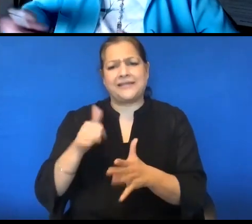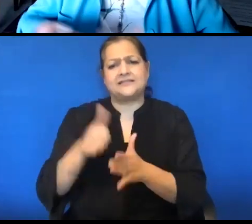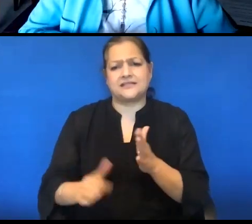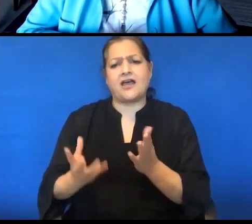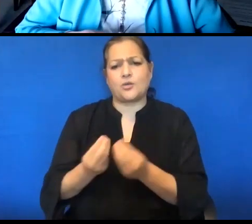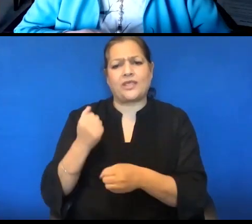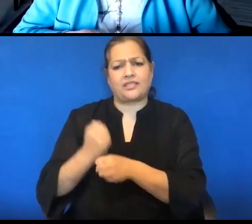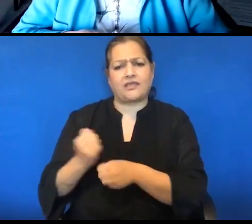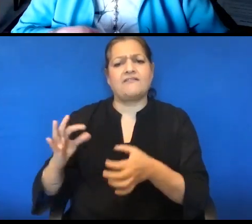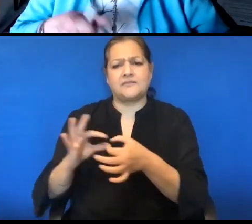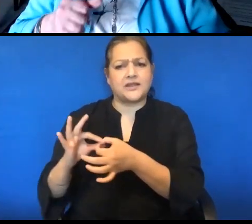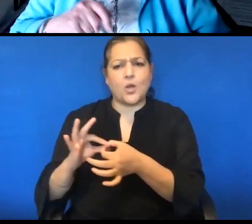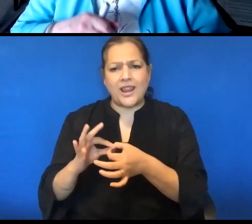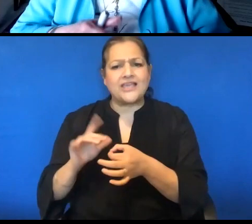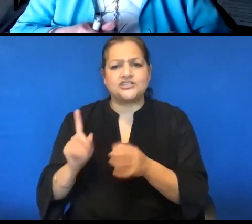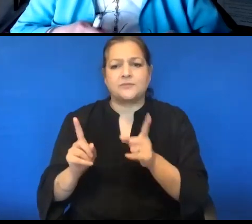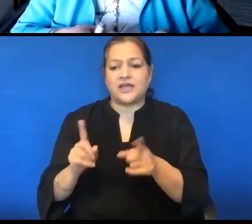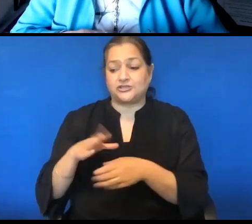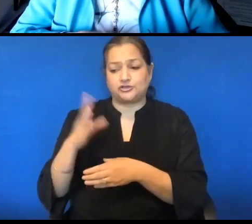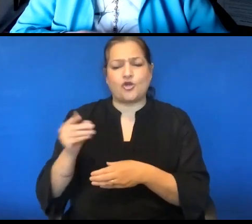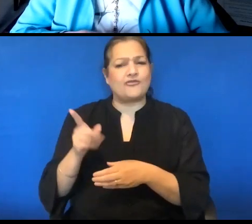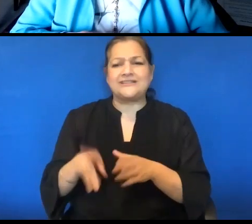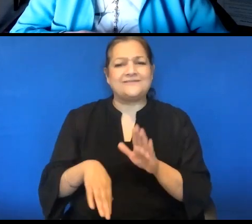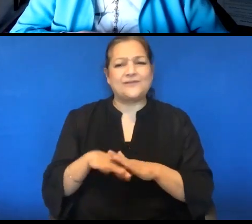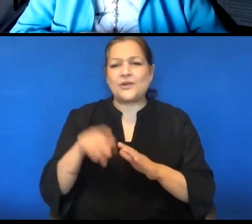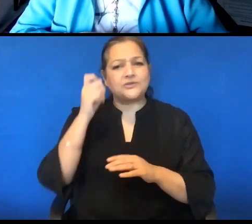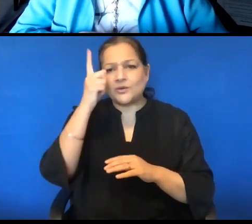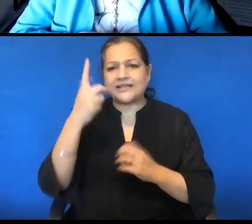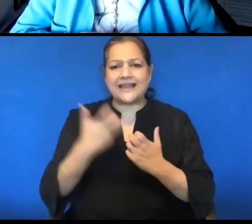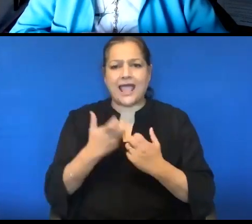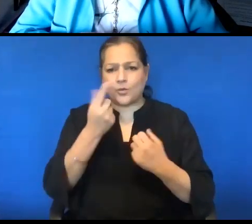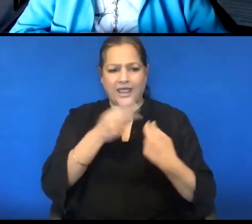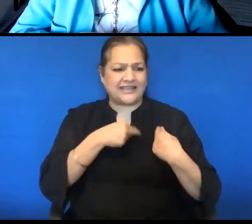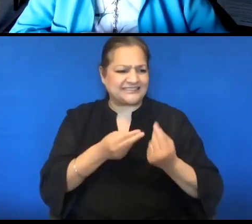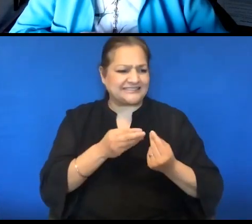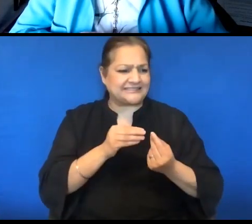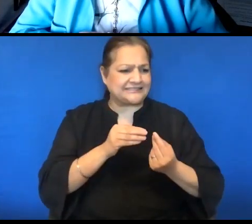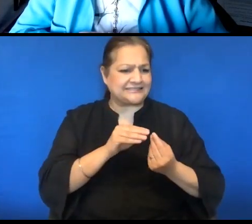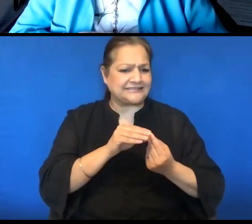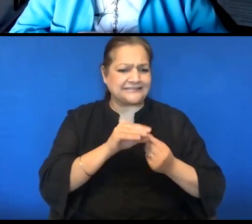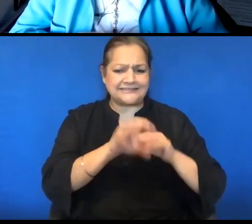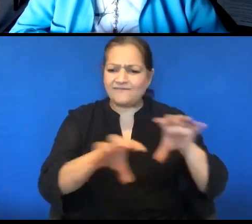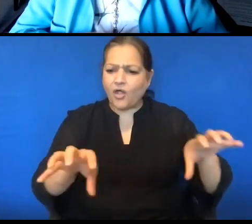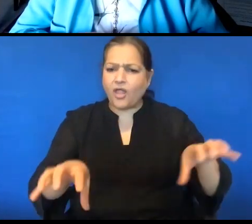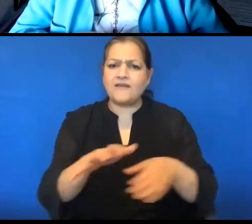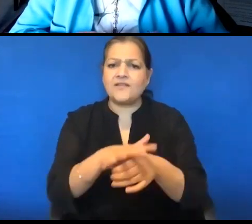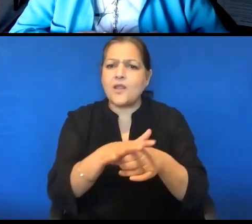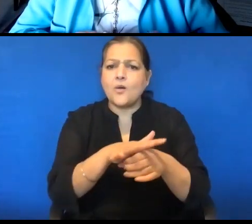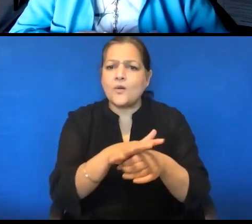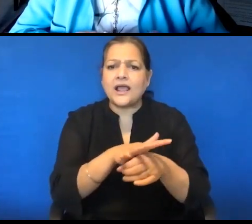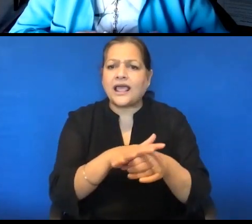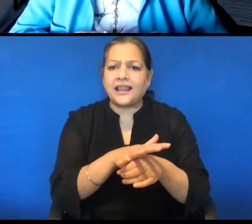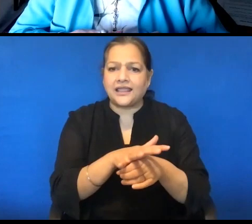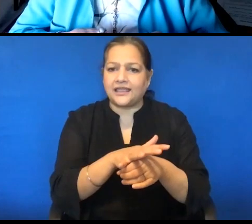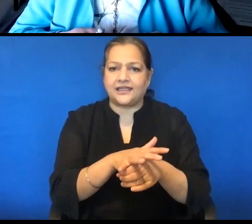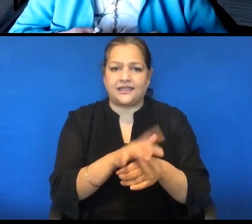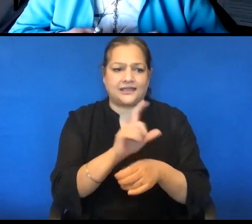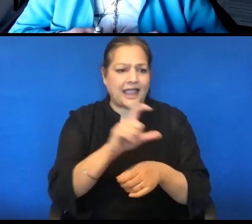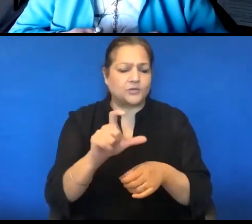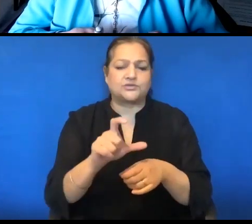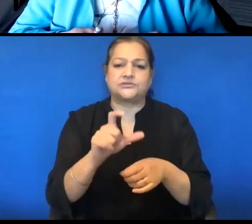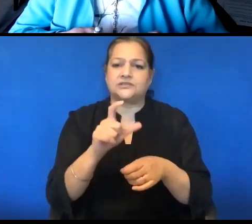Tories never really fully understood how it could be devolved. It could be something that's much more done at a local level, get local councils much